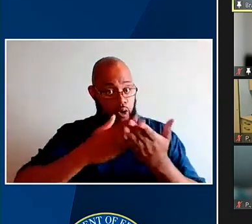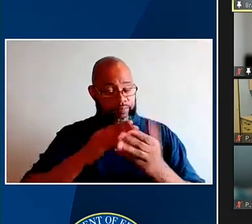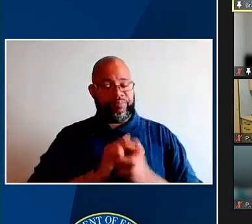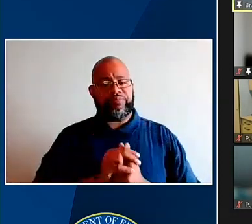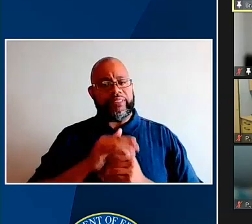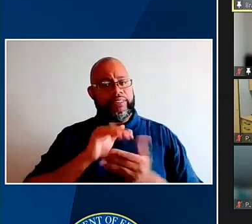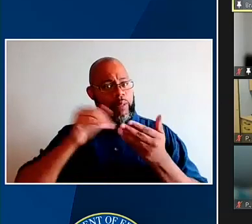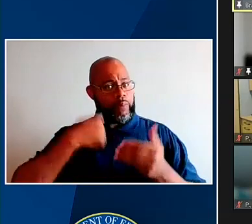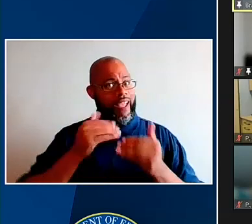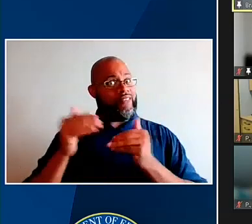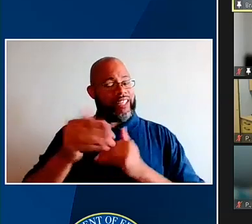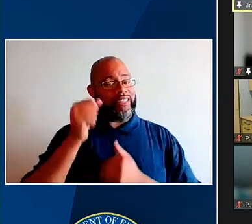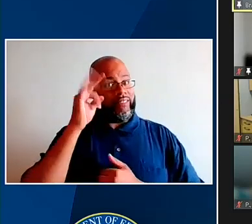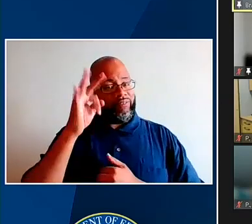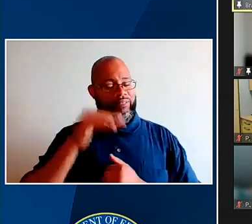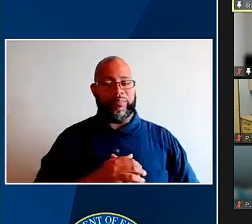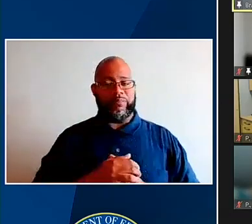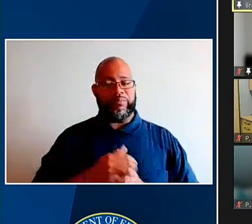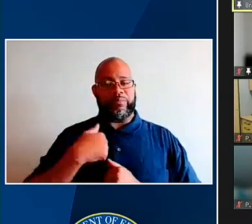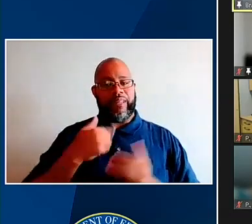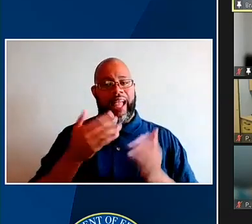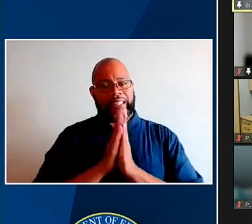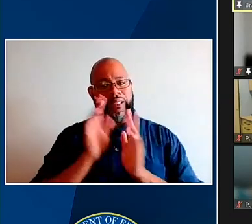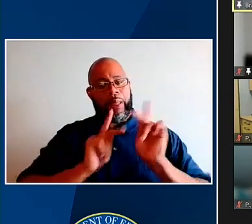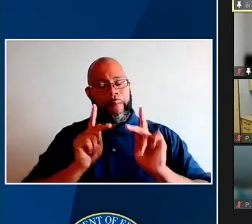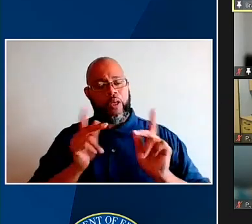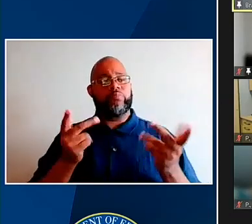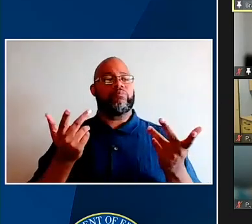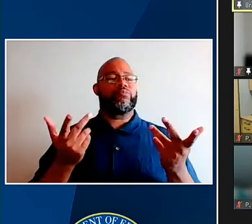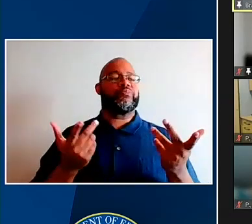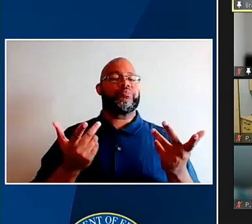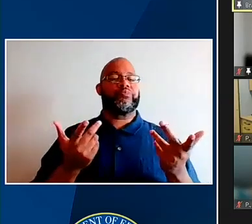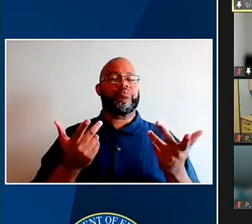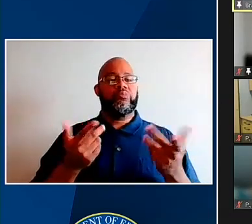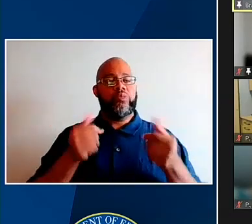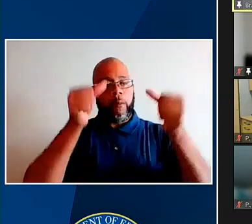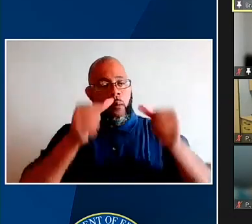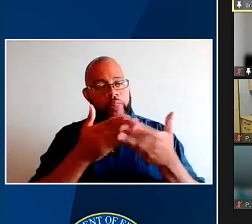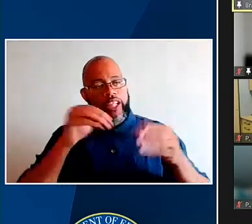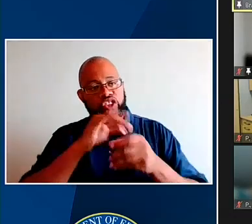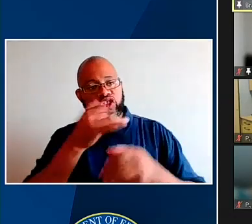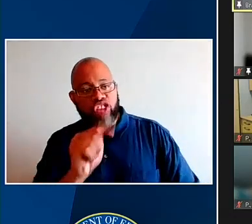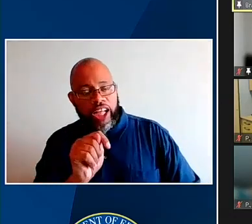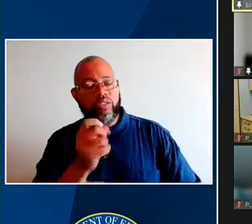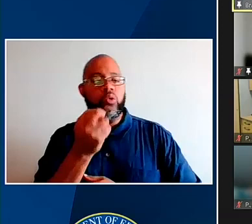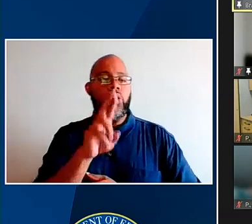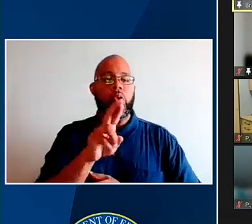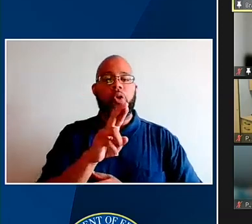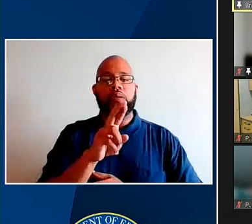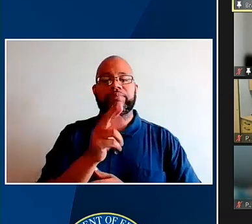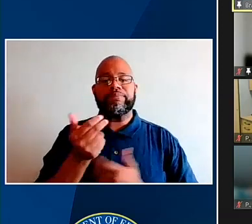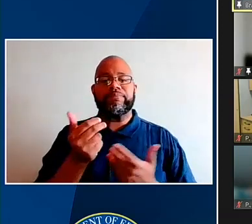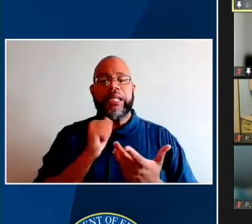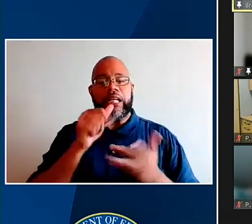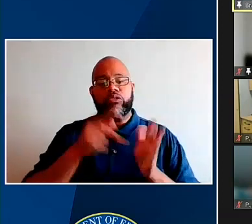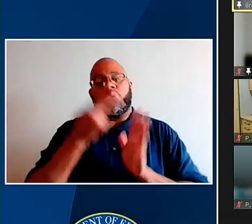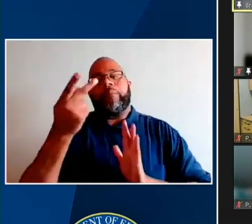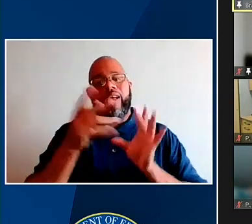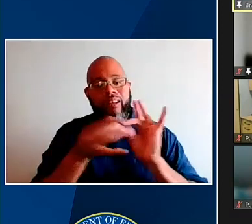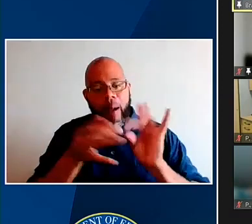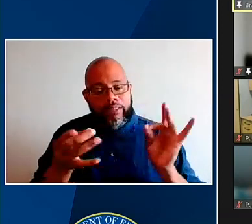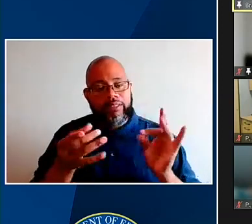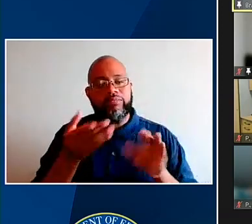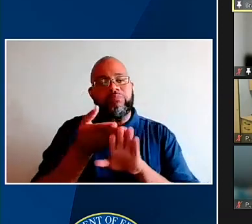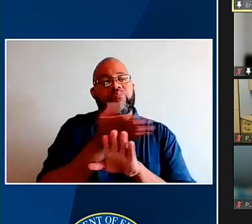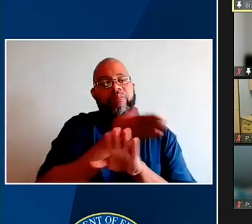me in advance if I ask folks to post things in chat or not duplicate comments maybe